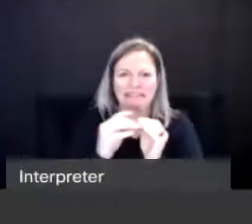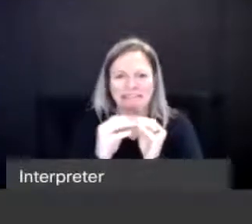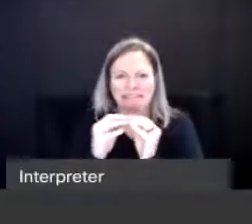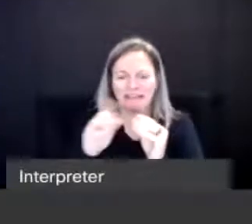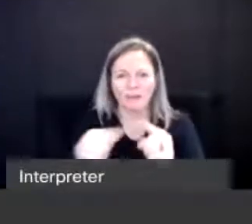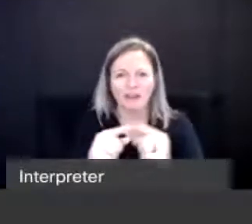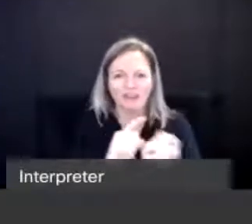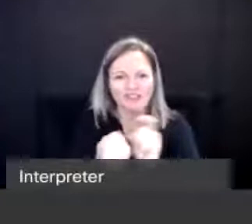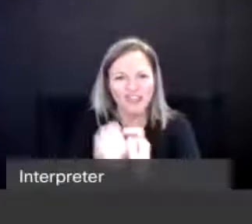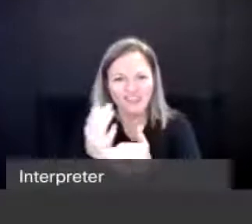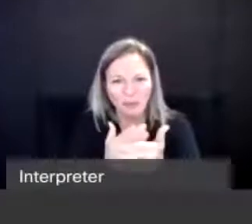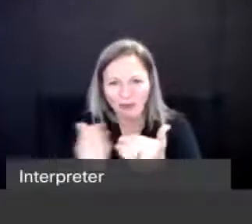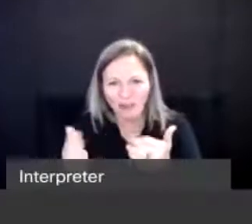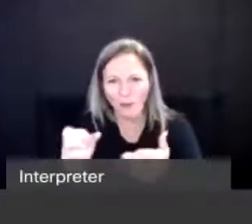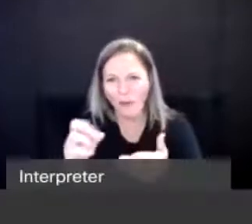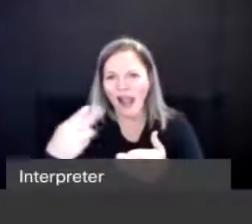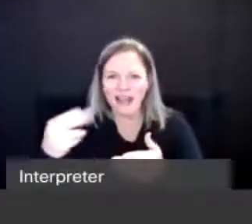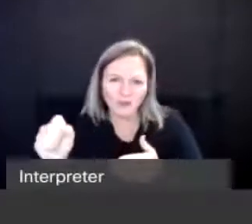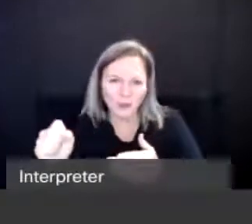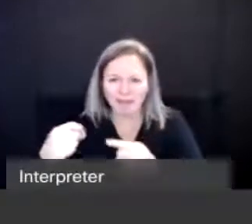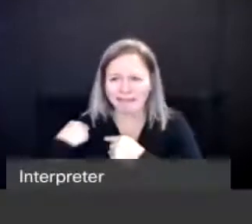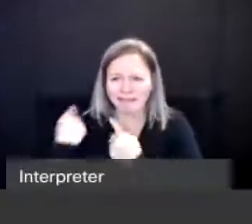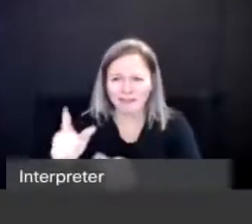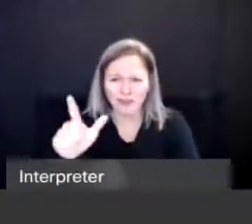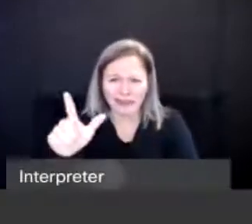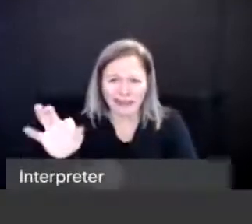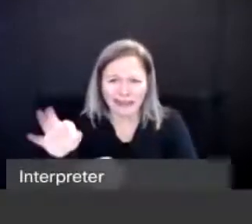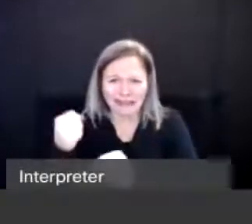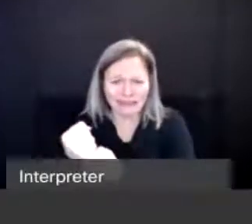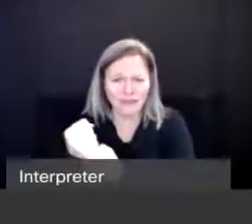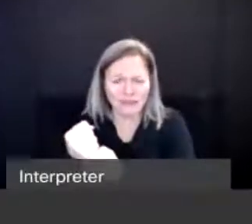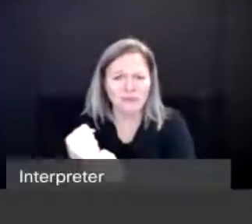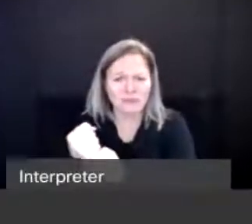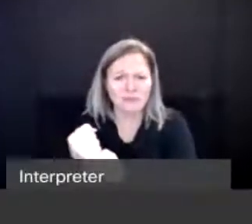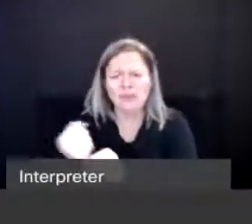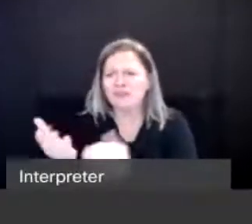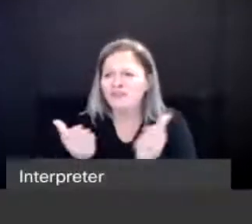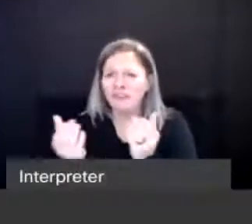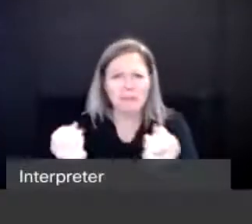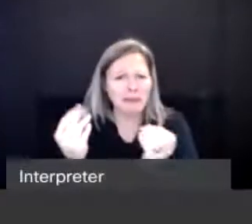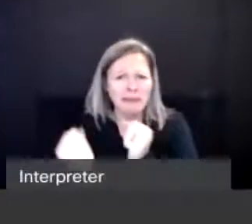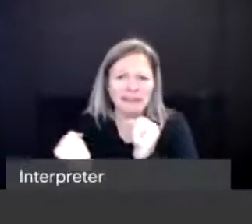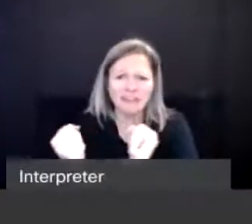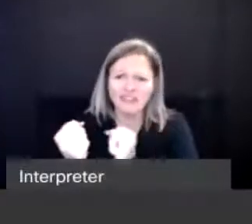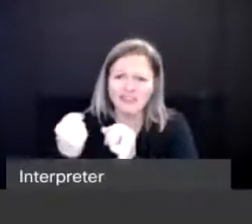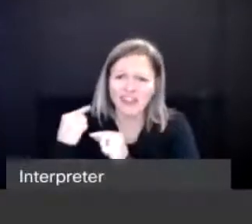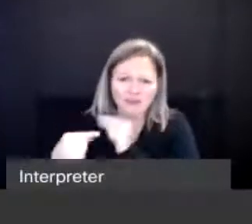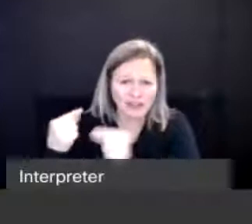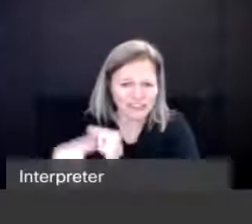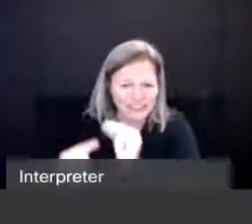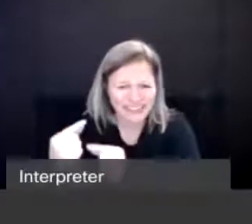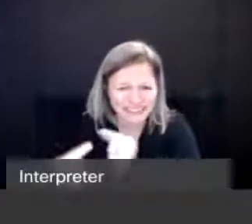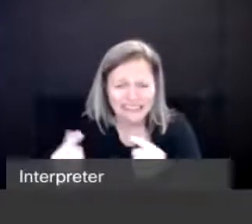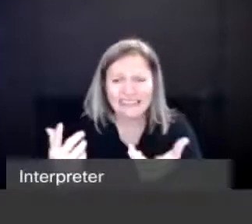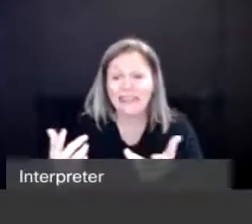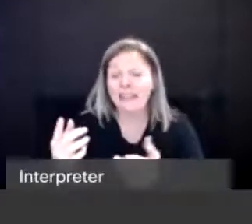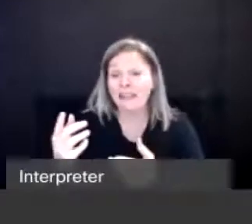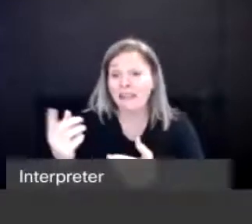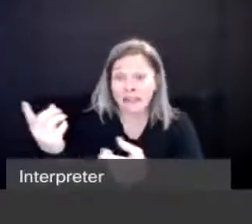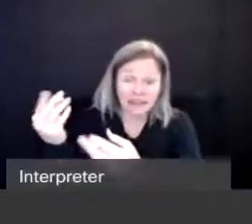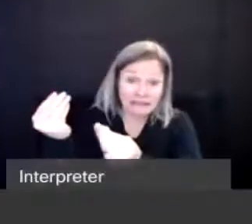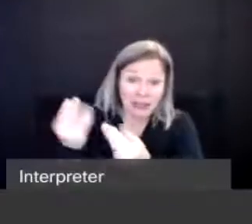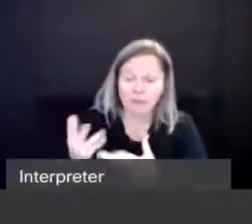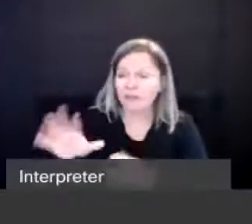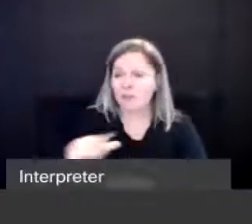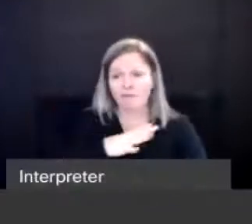or the high school's been there for 29 years and it served a lot of generations. And so there's a lot of those generations that tell me it was fine for